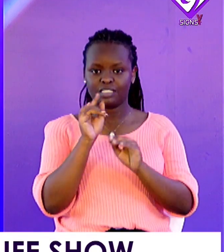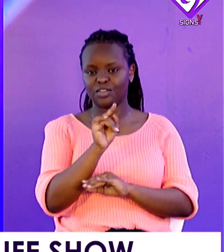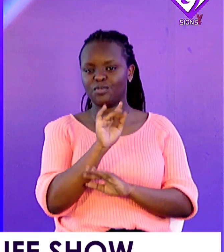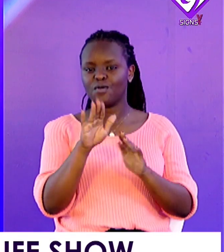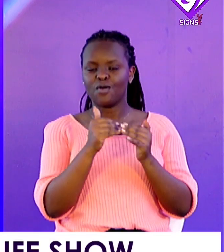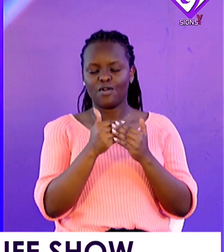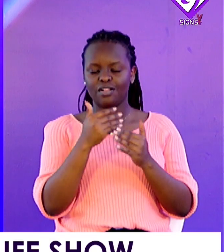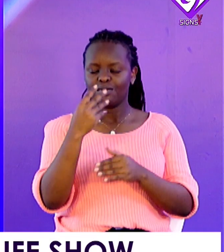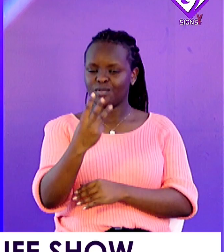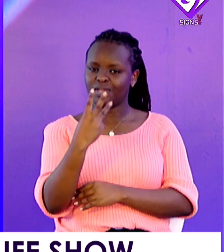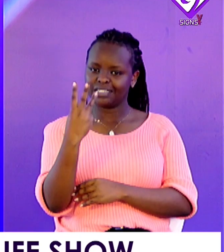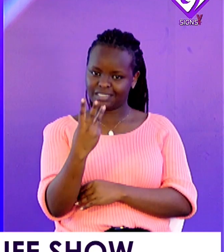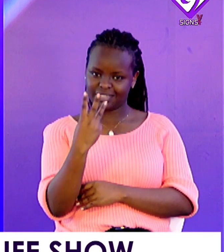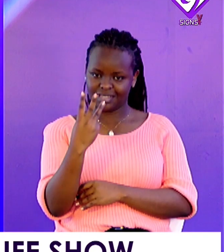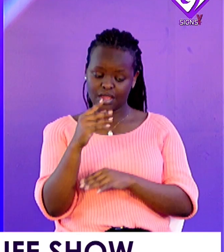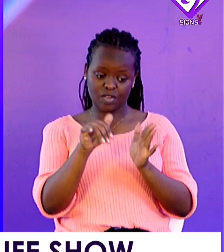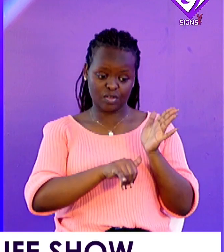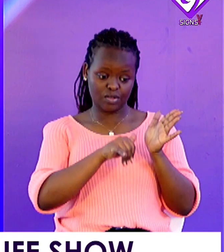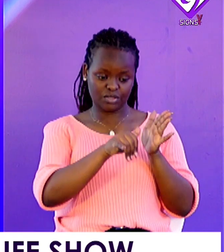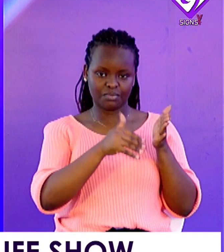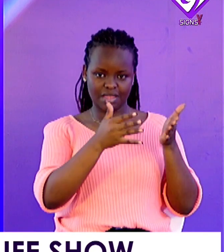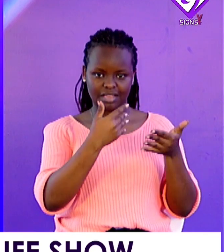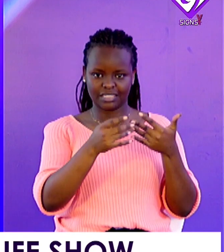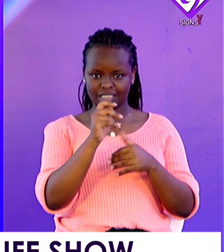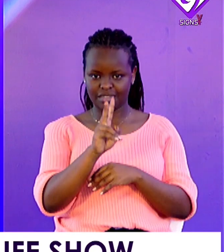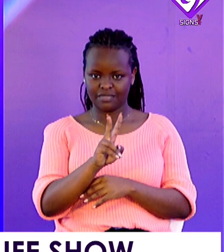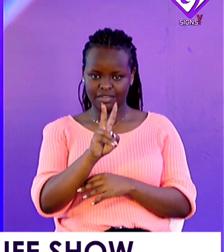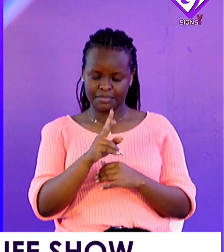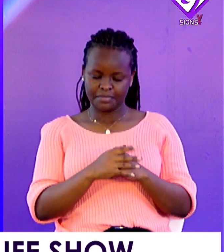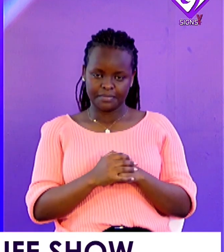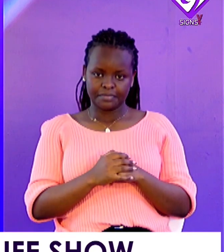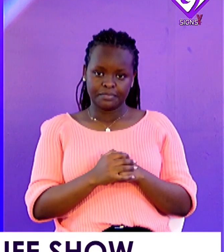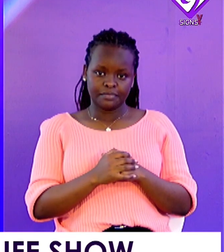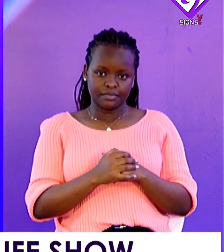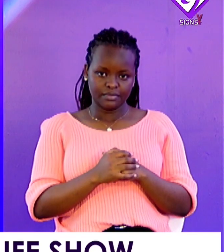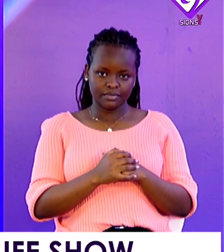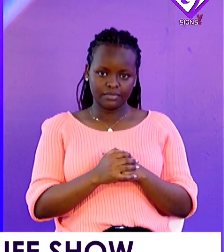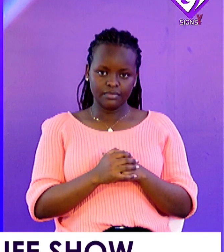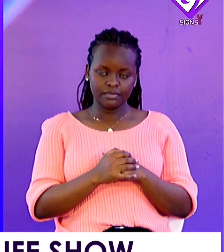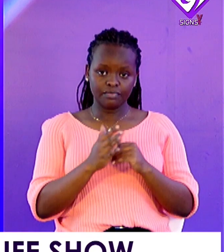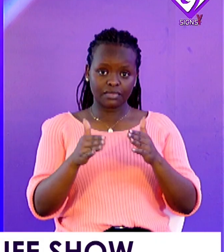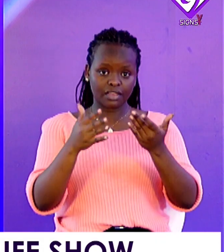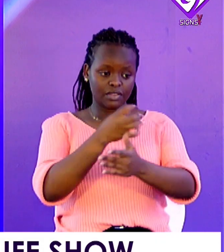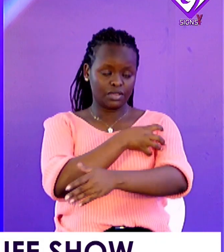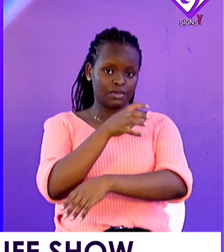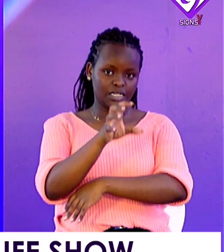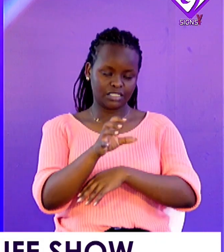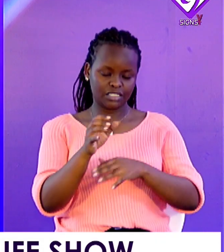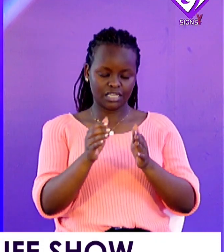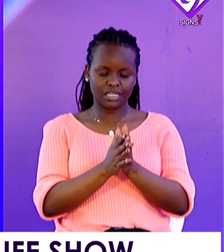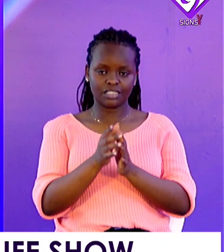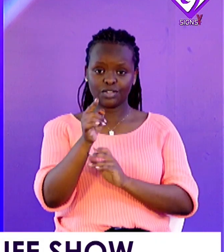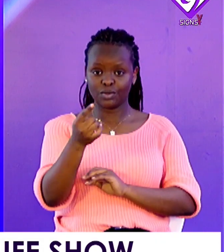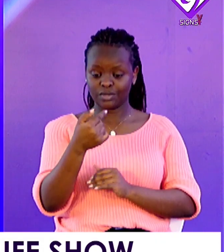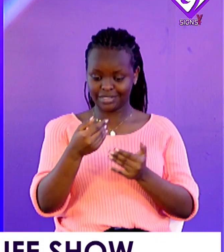every Wednesday. And on YouTube, Science TV, energizing you and you